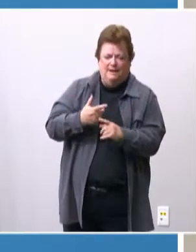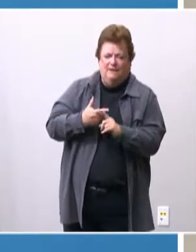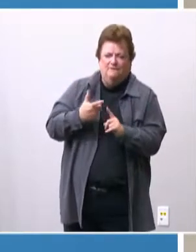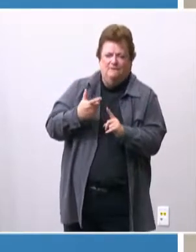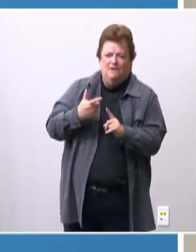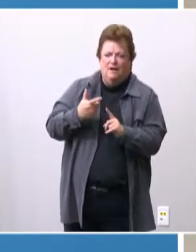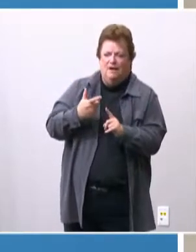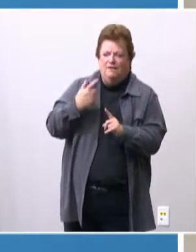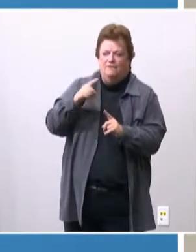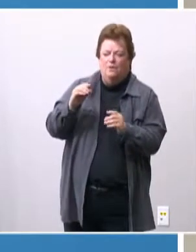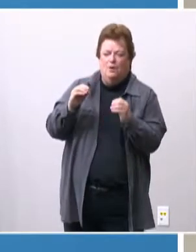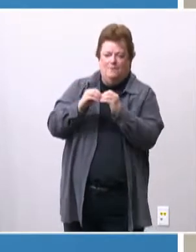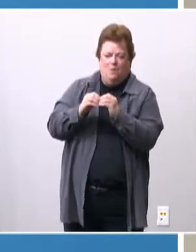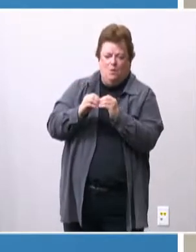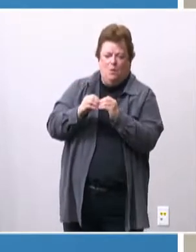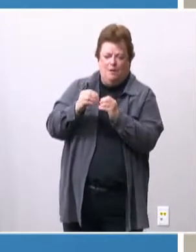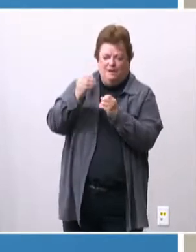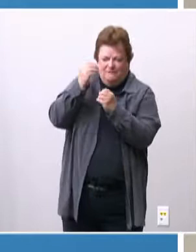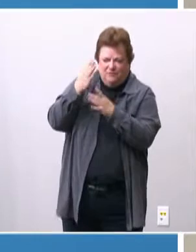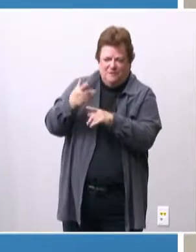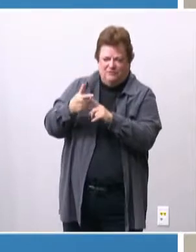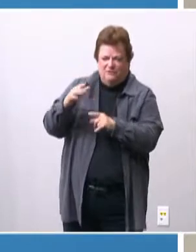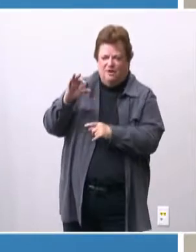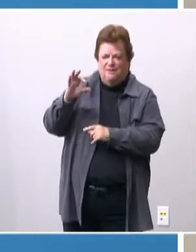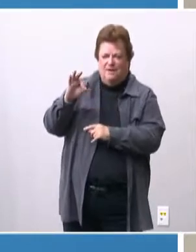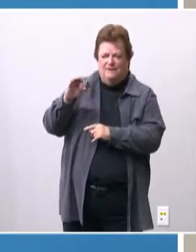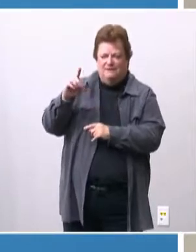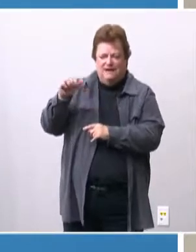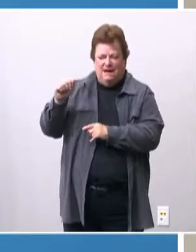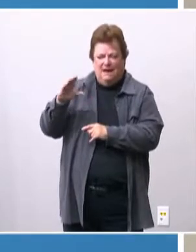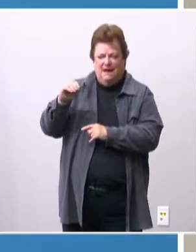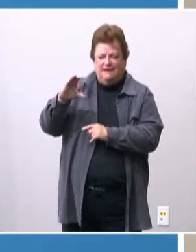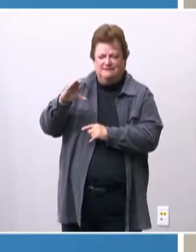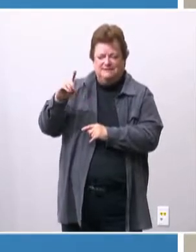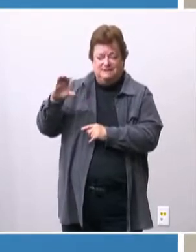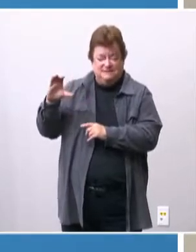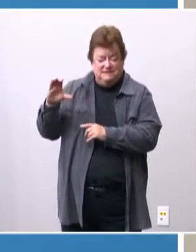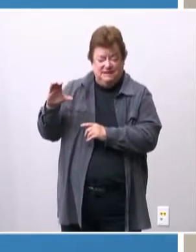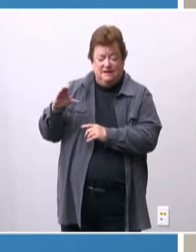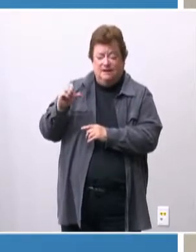direction from the FDA and CDC. That's what we followed, and unless something